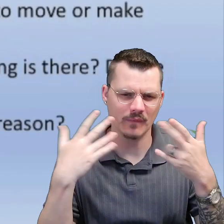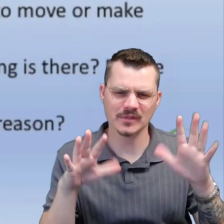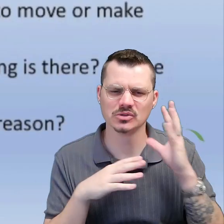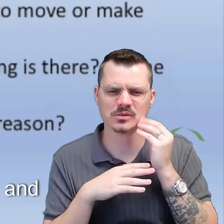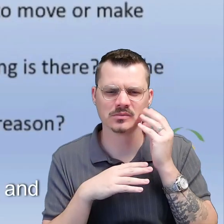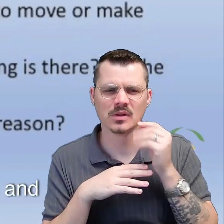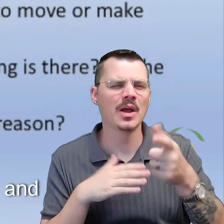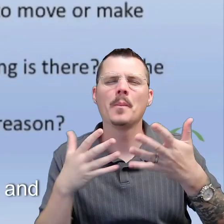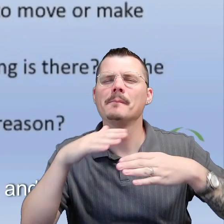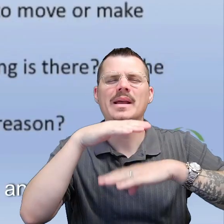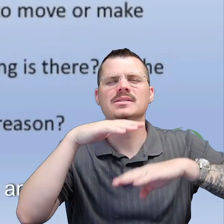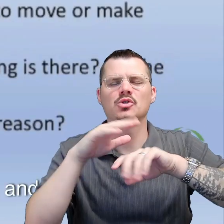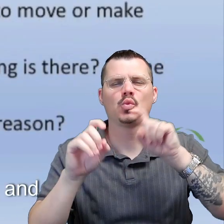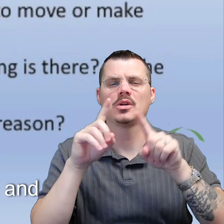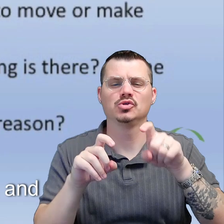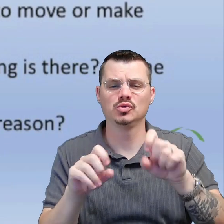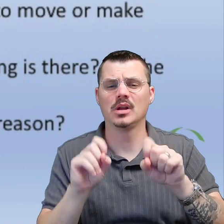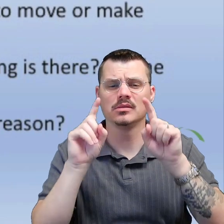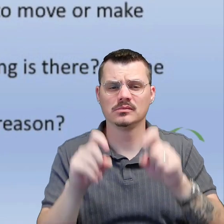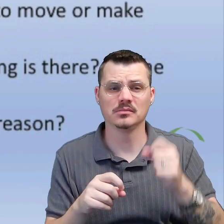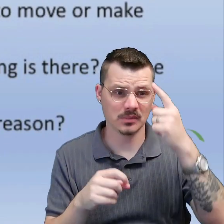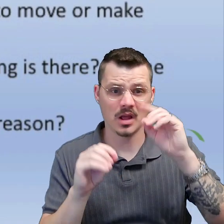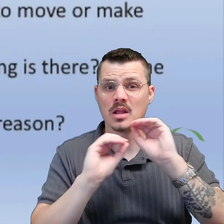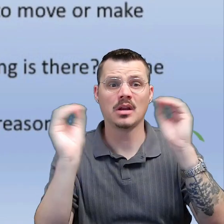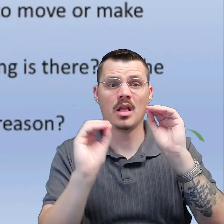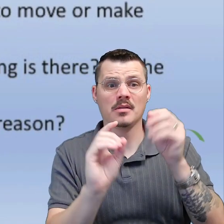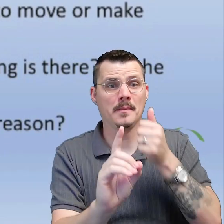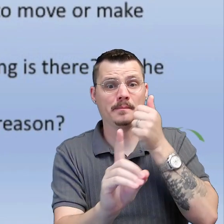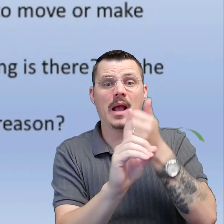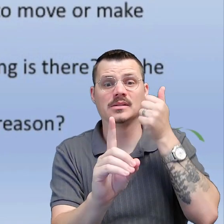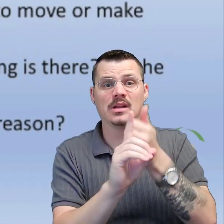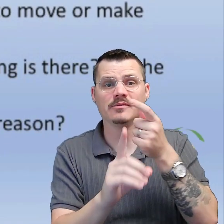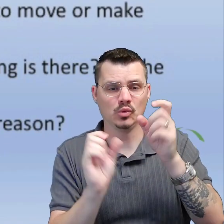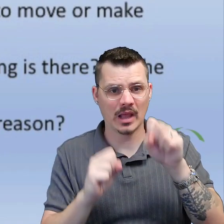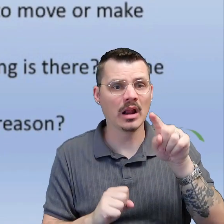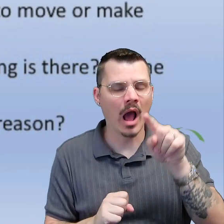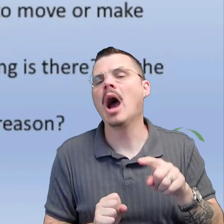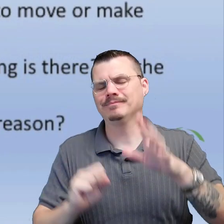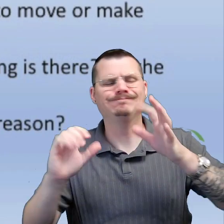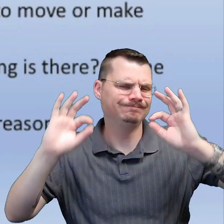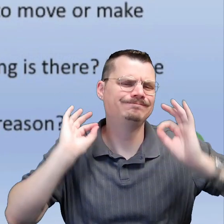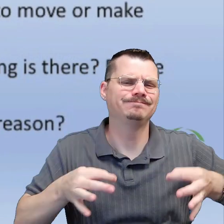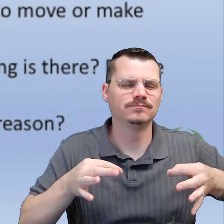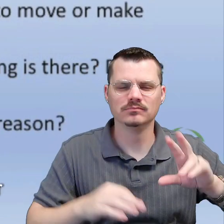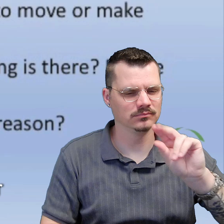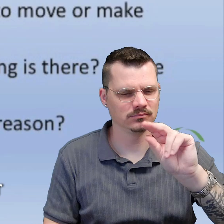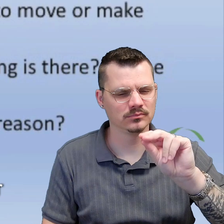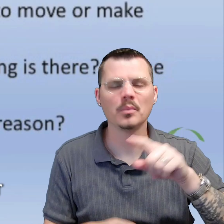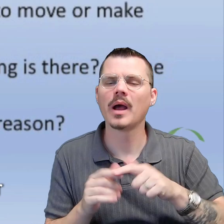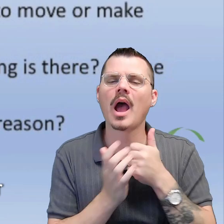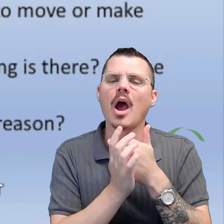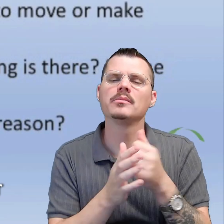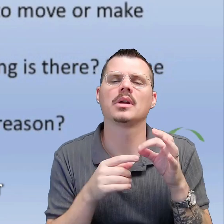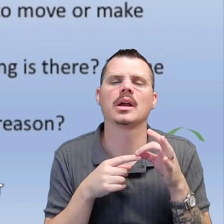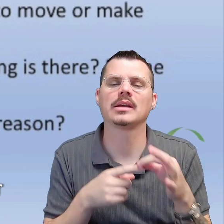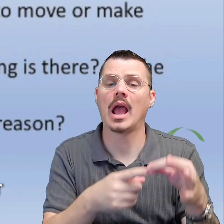them. These are basic screening questions, and none of these by themselves make a diagnosis. They can just